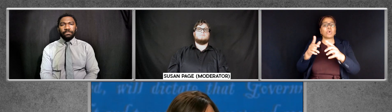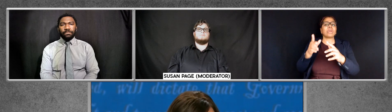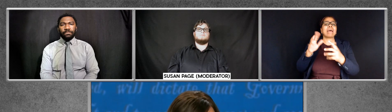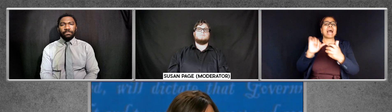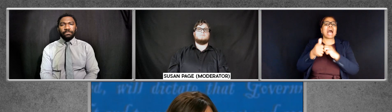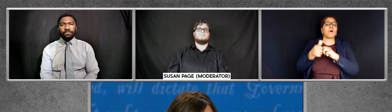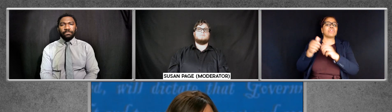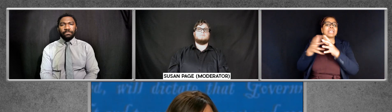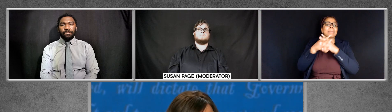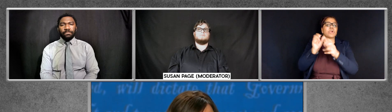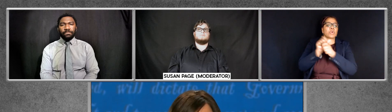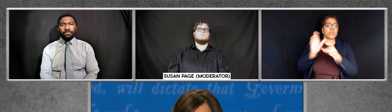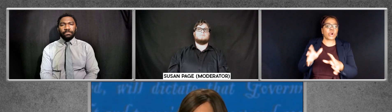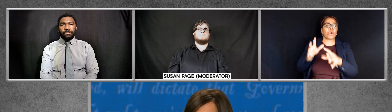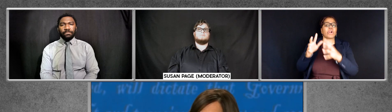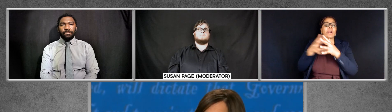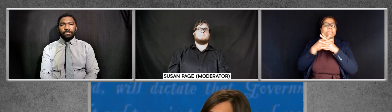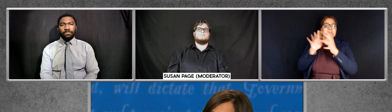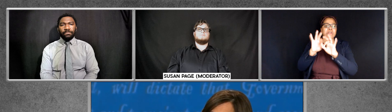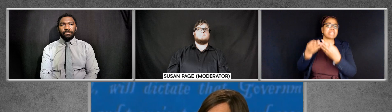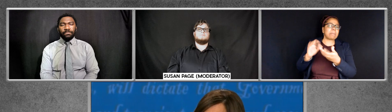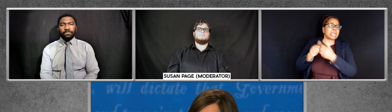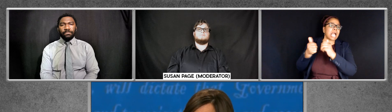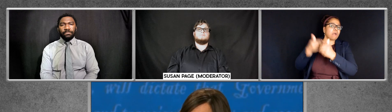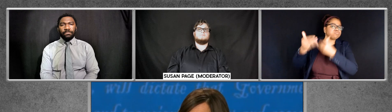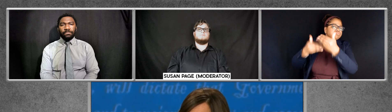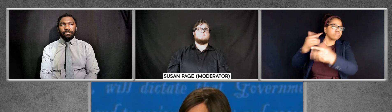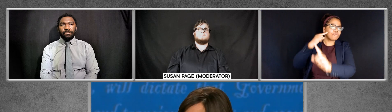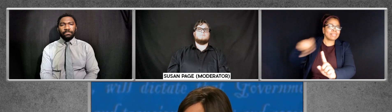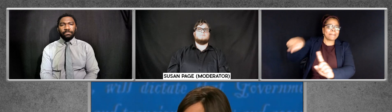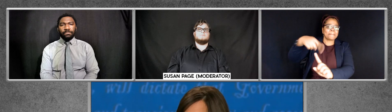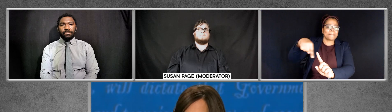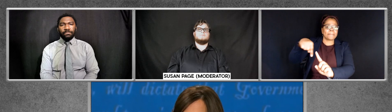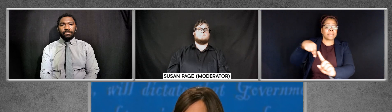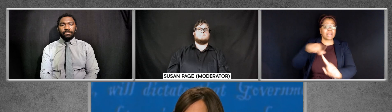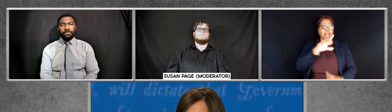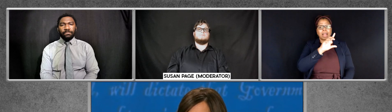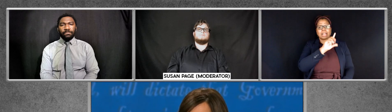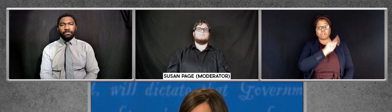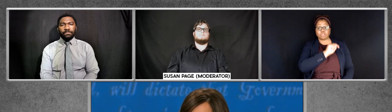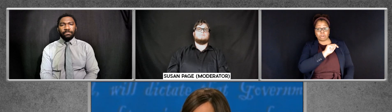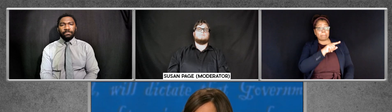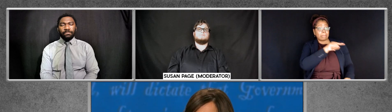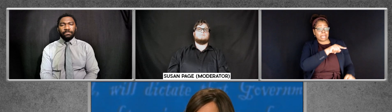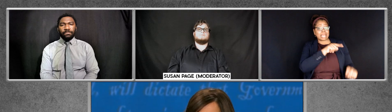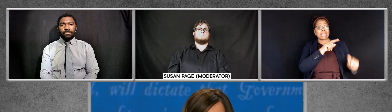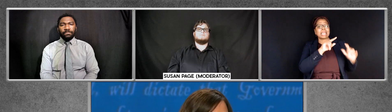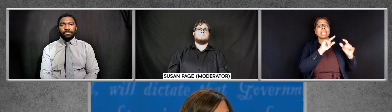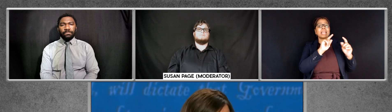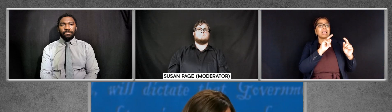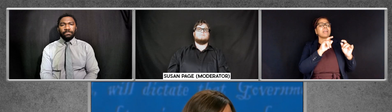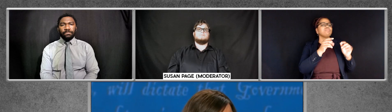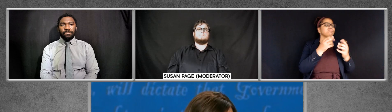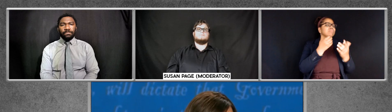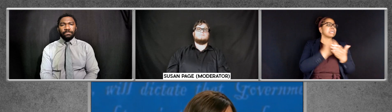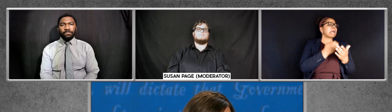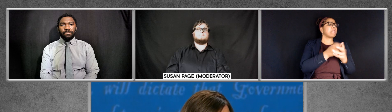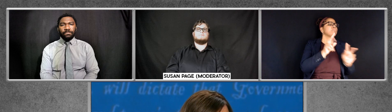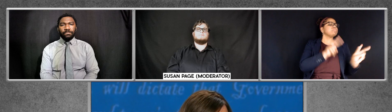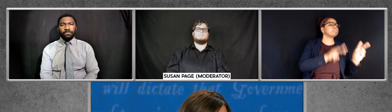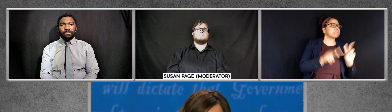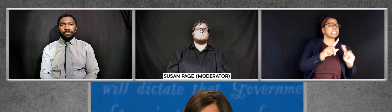the American family. On the other hand, you have Donald Trump, who measures the strength of the economy based on how rich people are